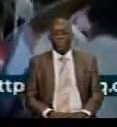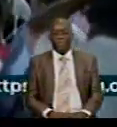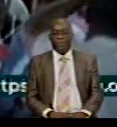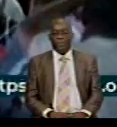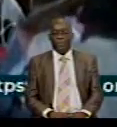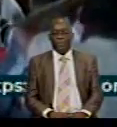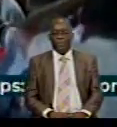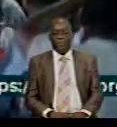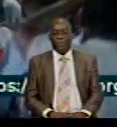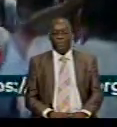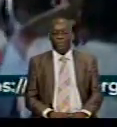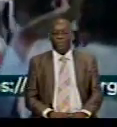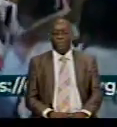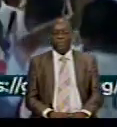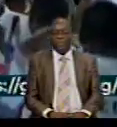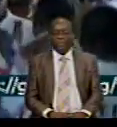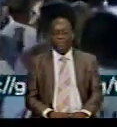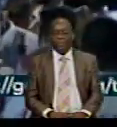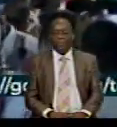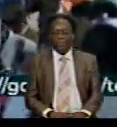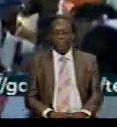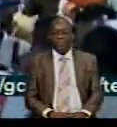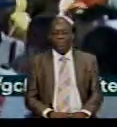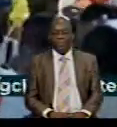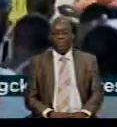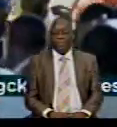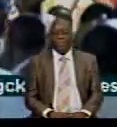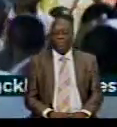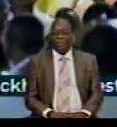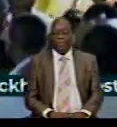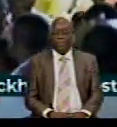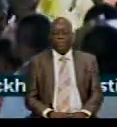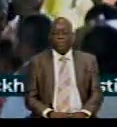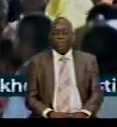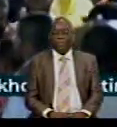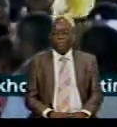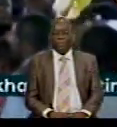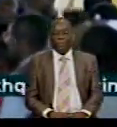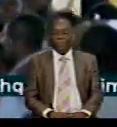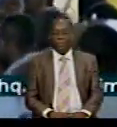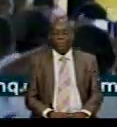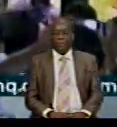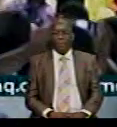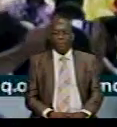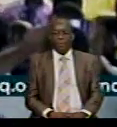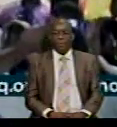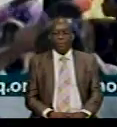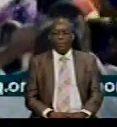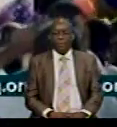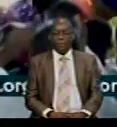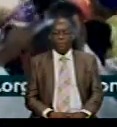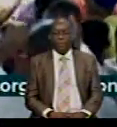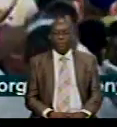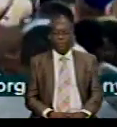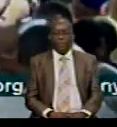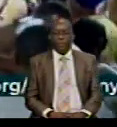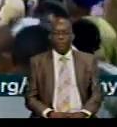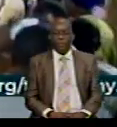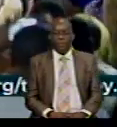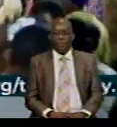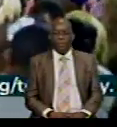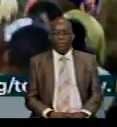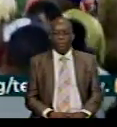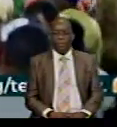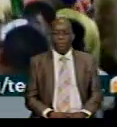grâce à Dieu pour cela. Gloire à Dieu. We are beginning to pack the crutches in front here.